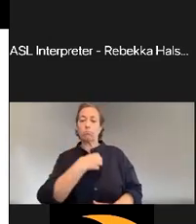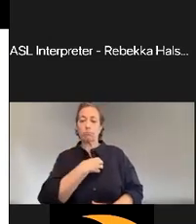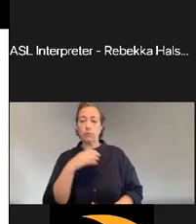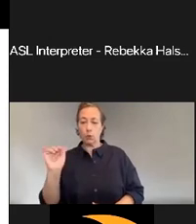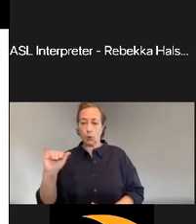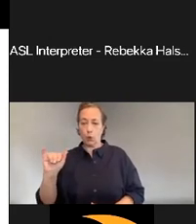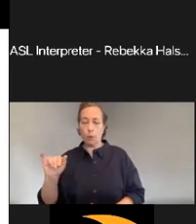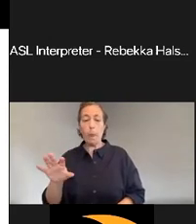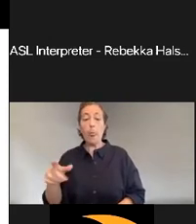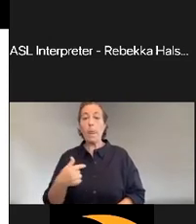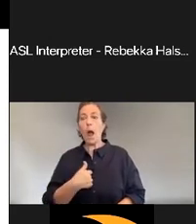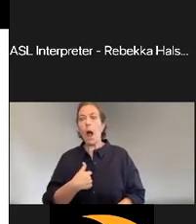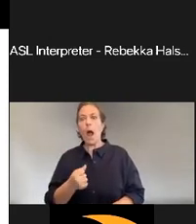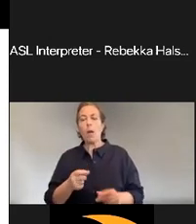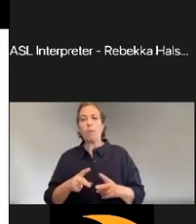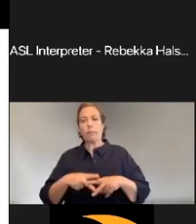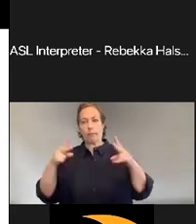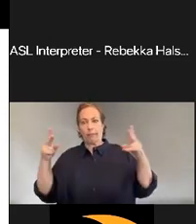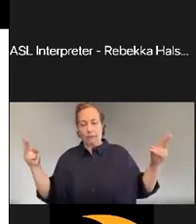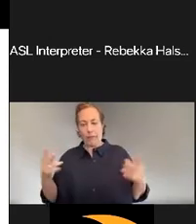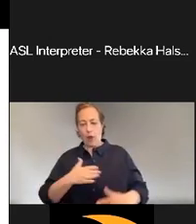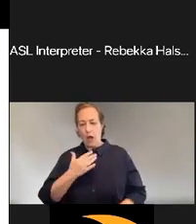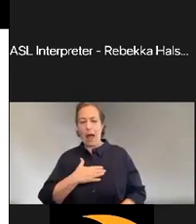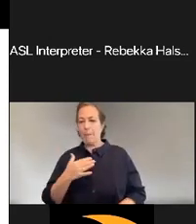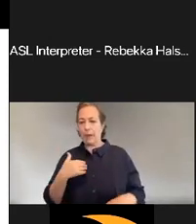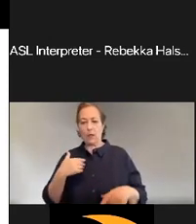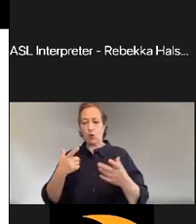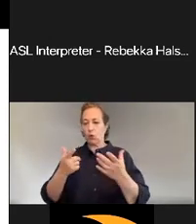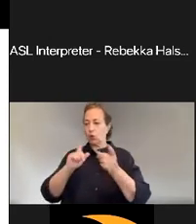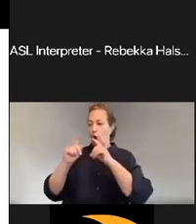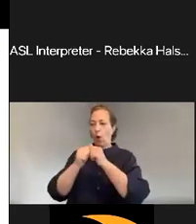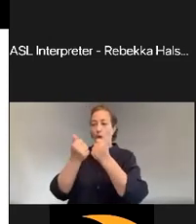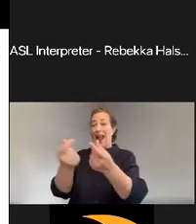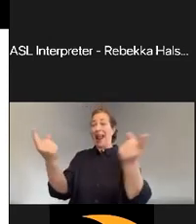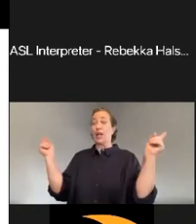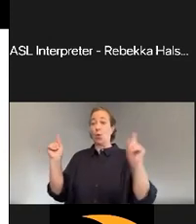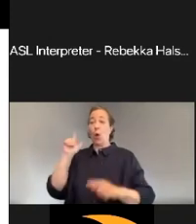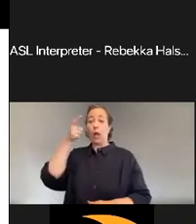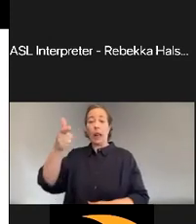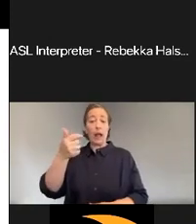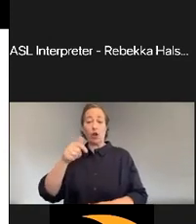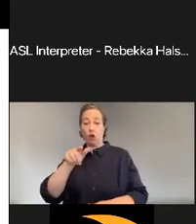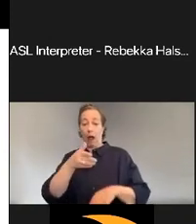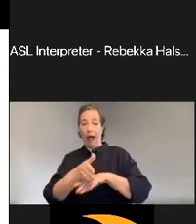am really, really happy to discuss offline with anyone who has questions on immigration issues.